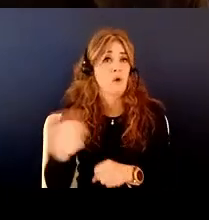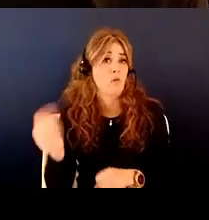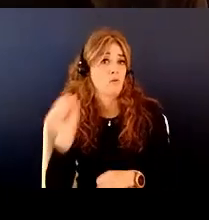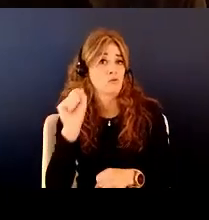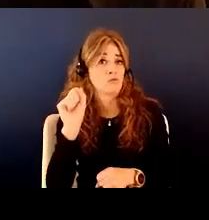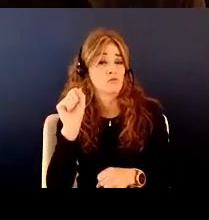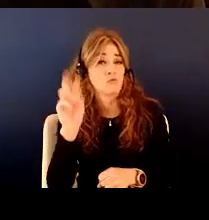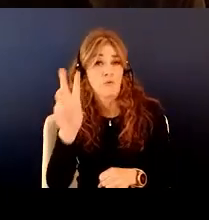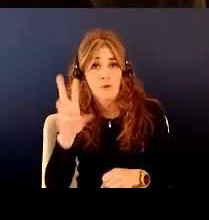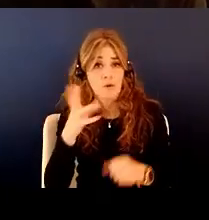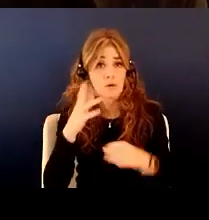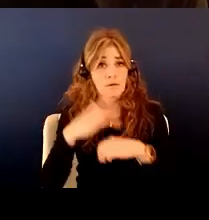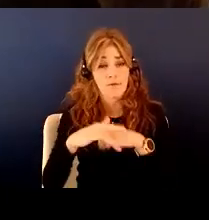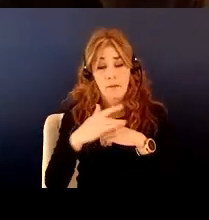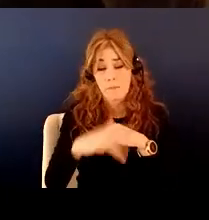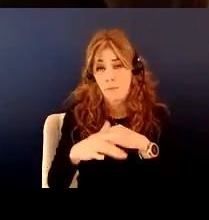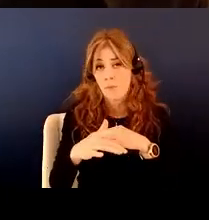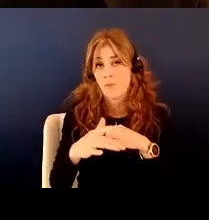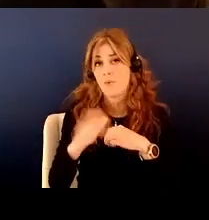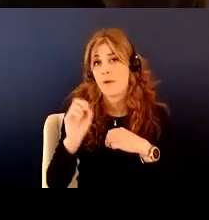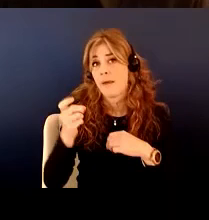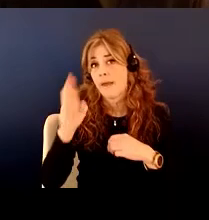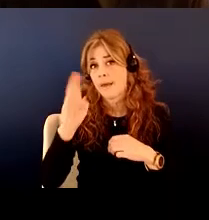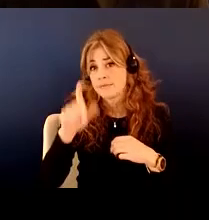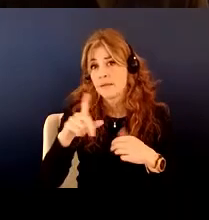readily available and typically used: Excel,